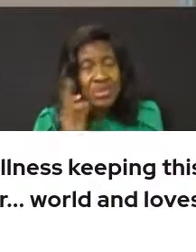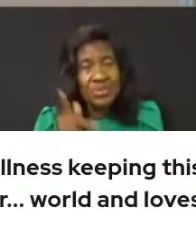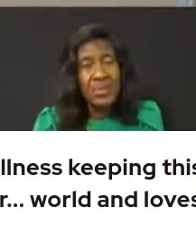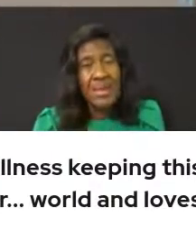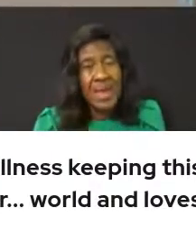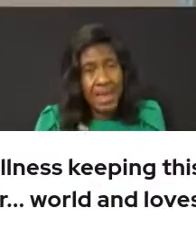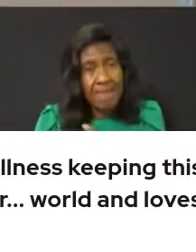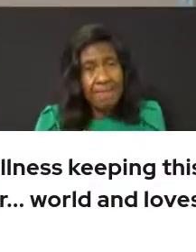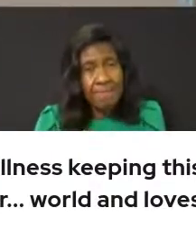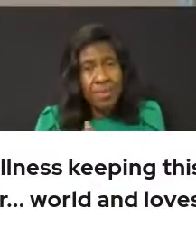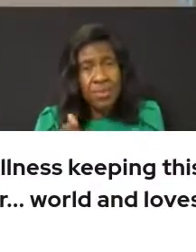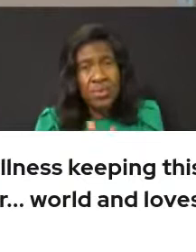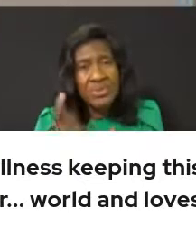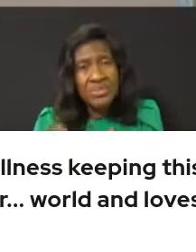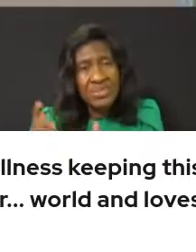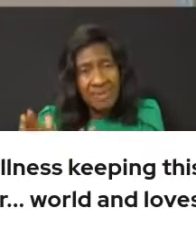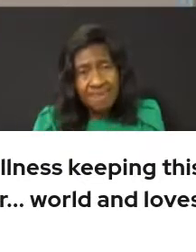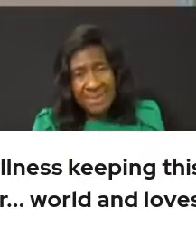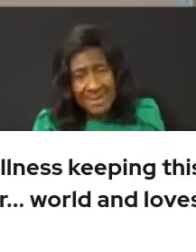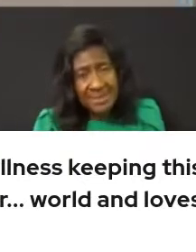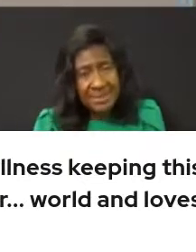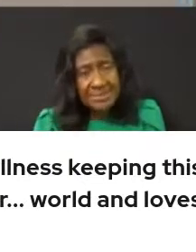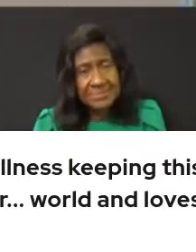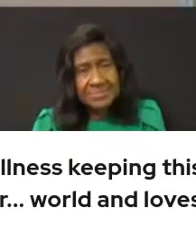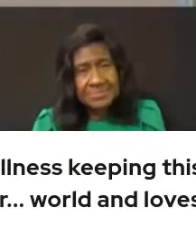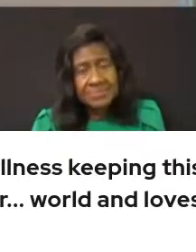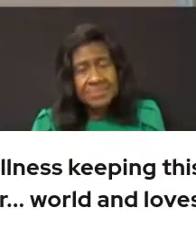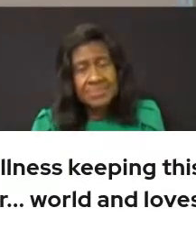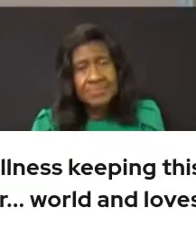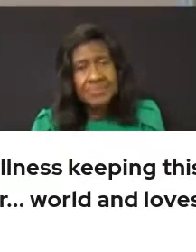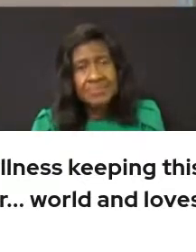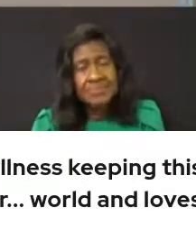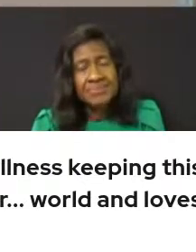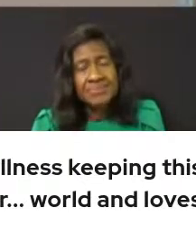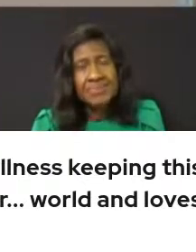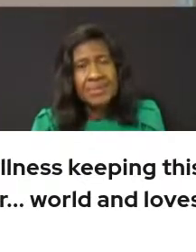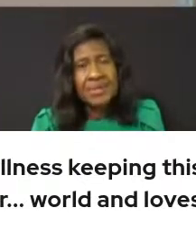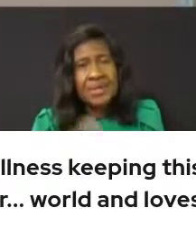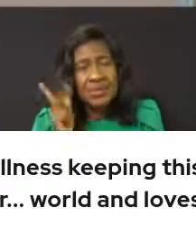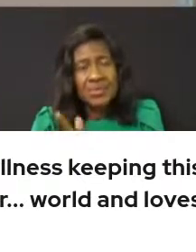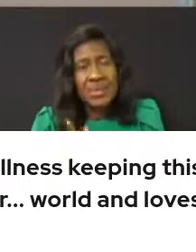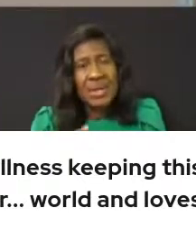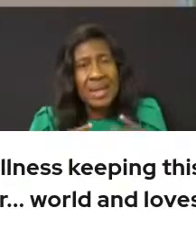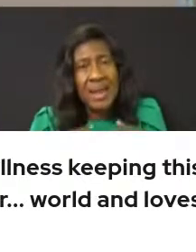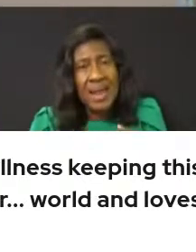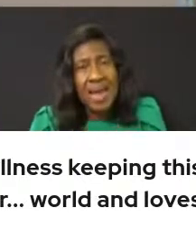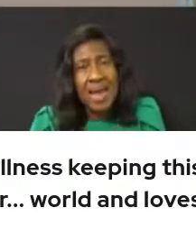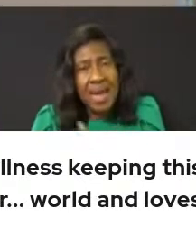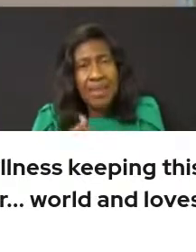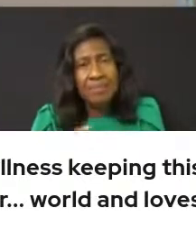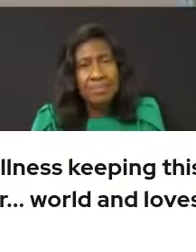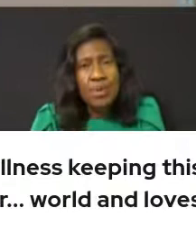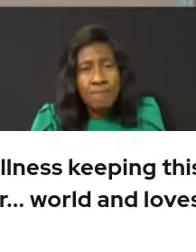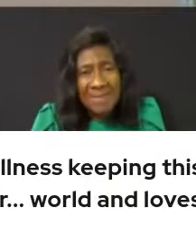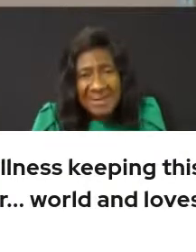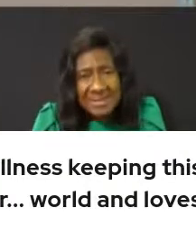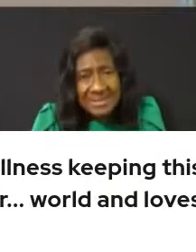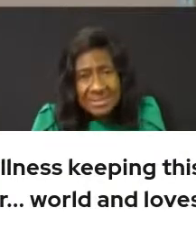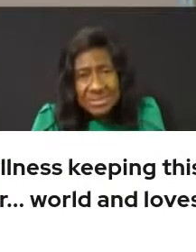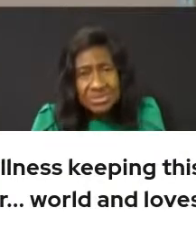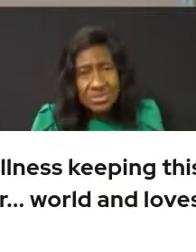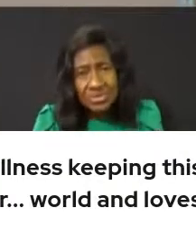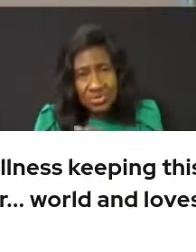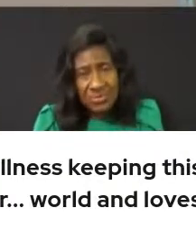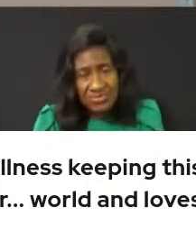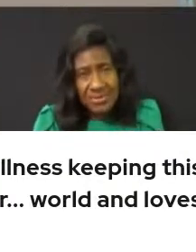readiness plan will use these lateral flow testing as part of the layered approach to manage COVID-19, including other safety